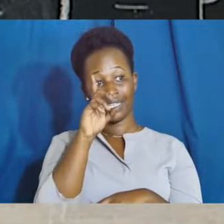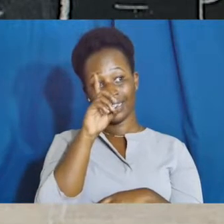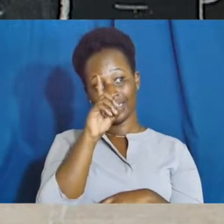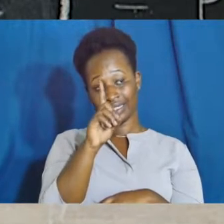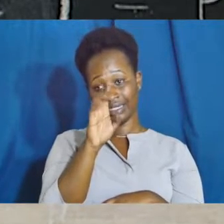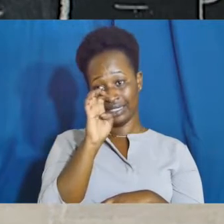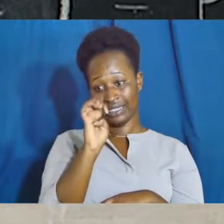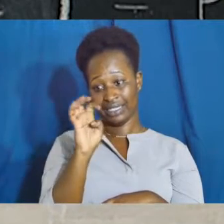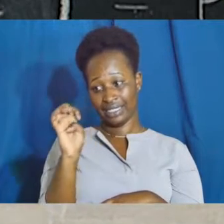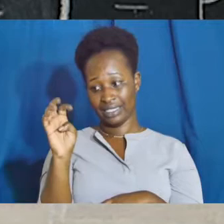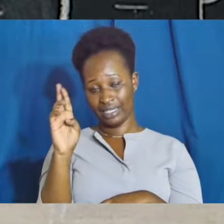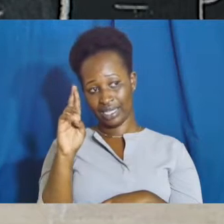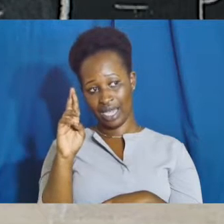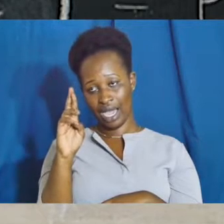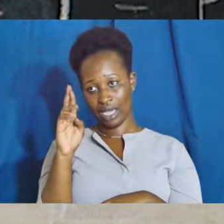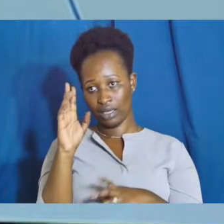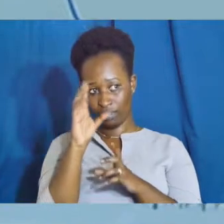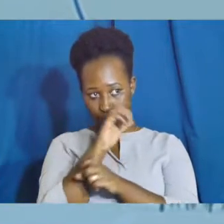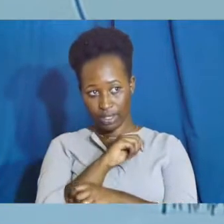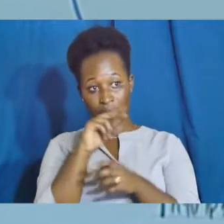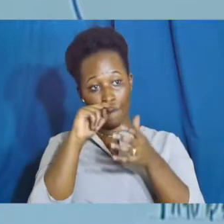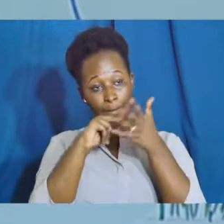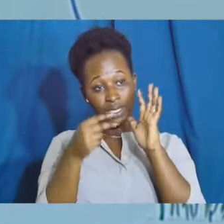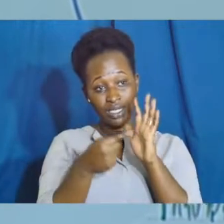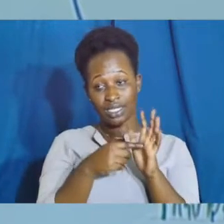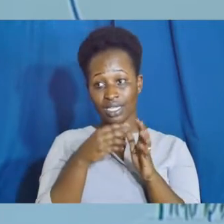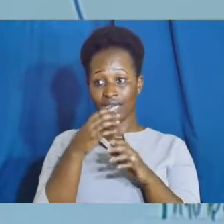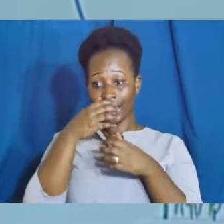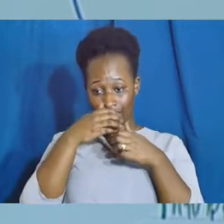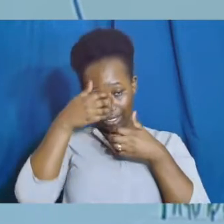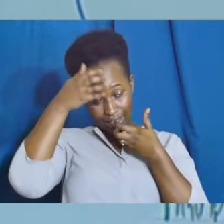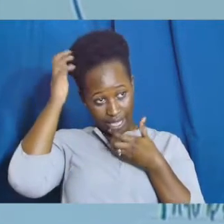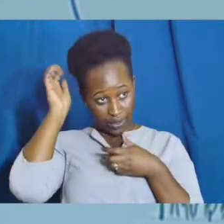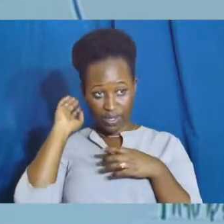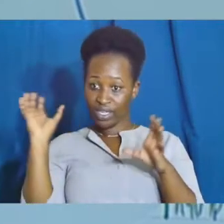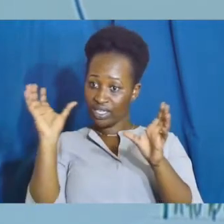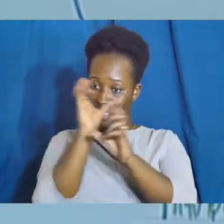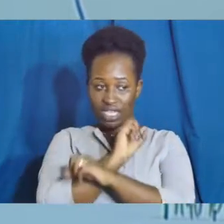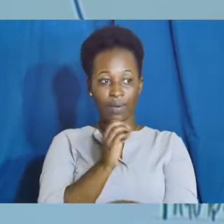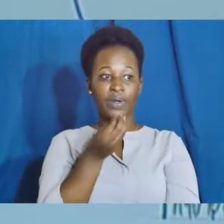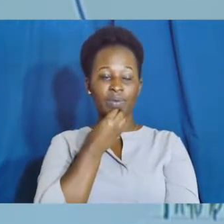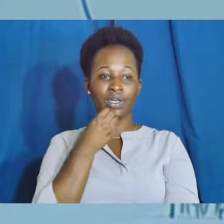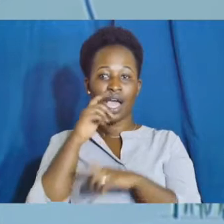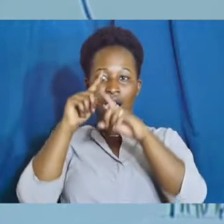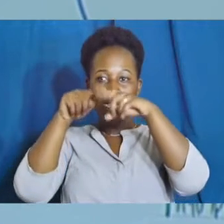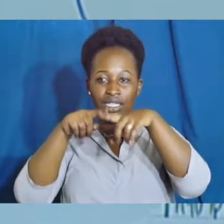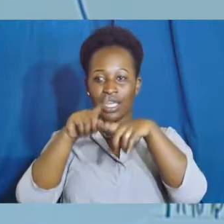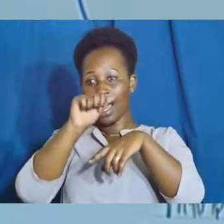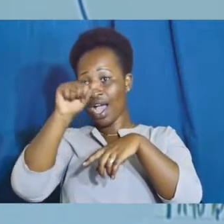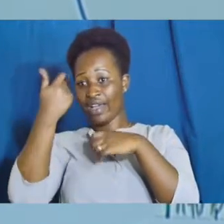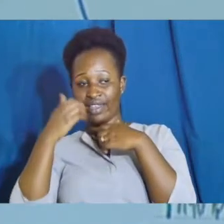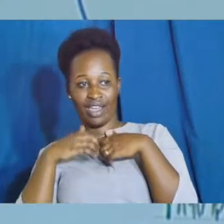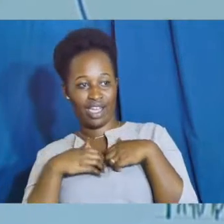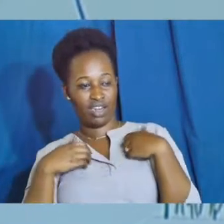means this lion will not get what to eat. So in that case, it has to depend on other